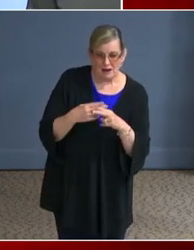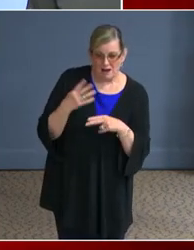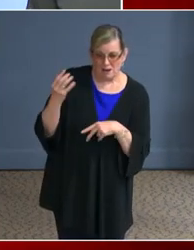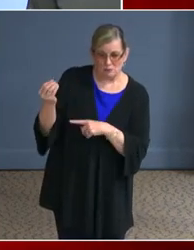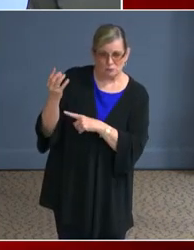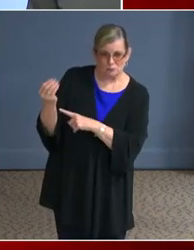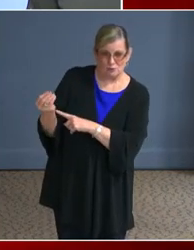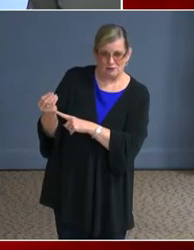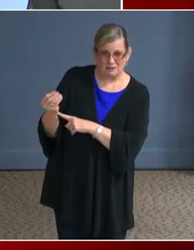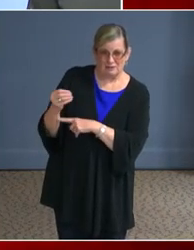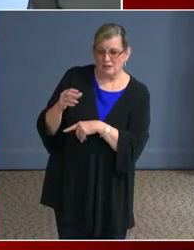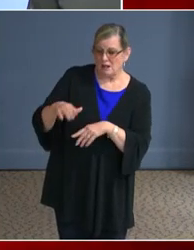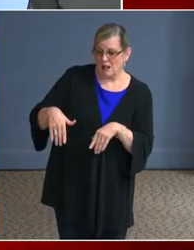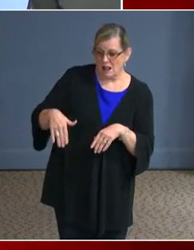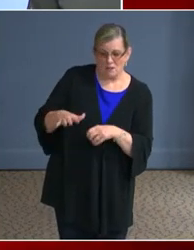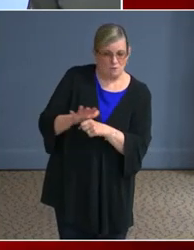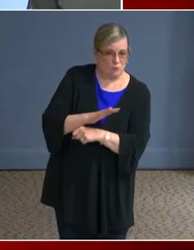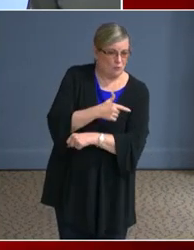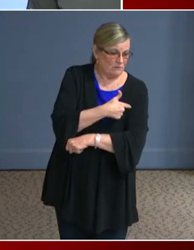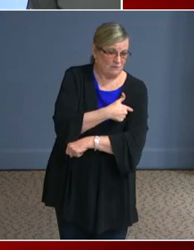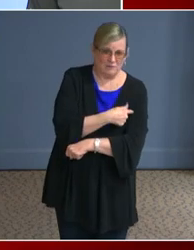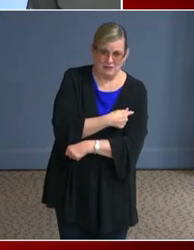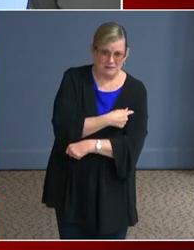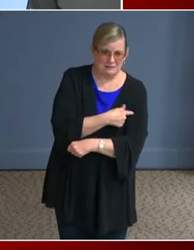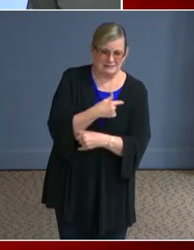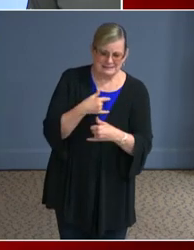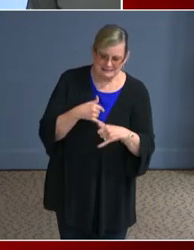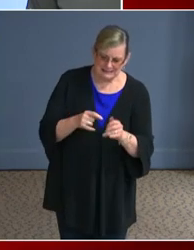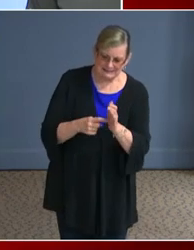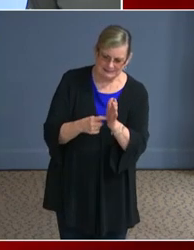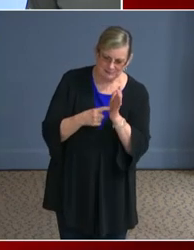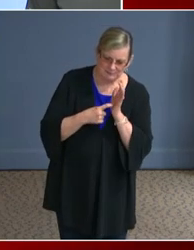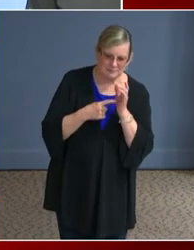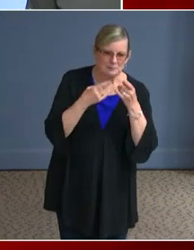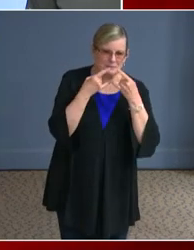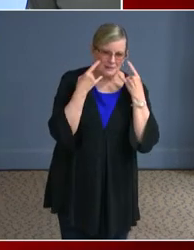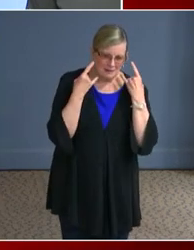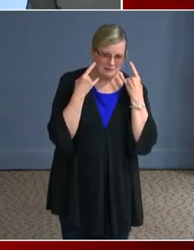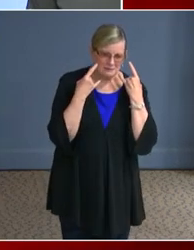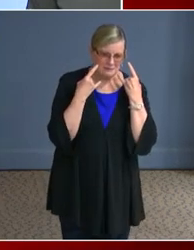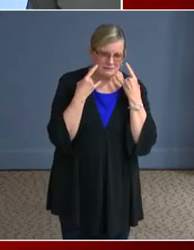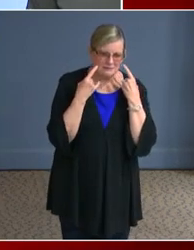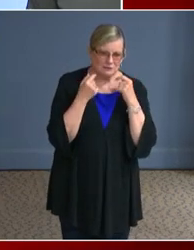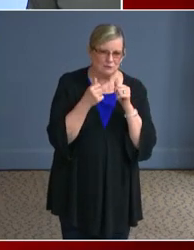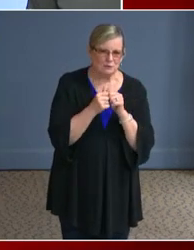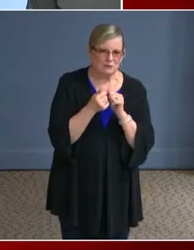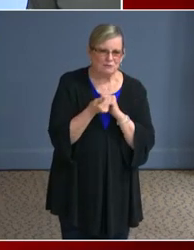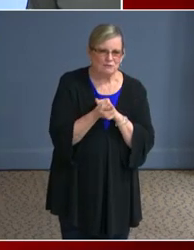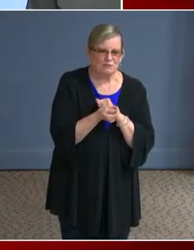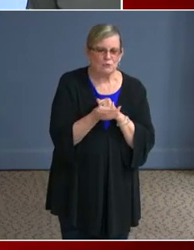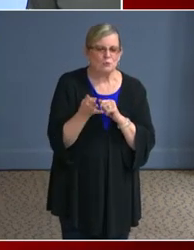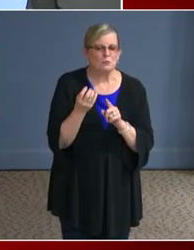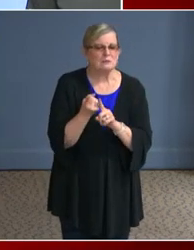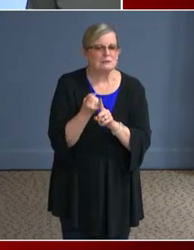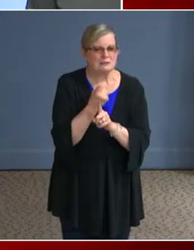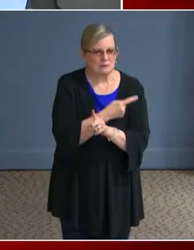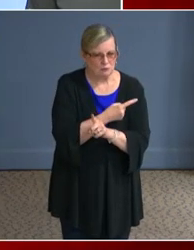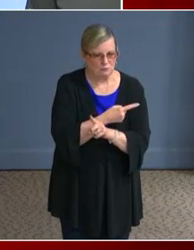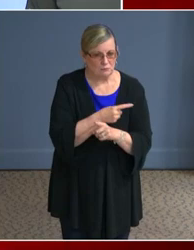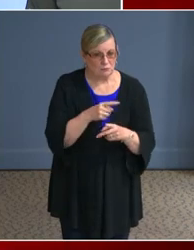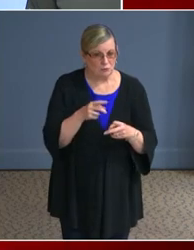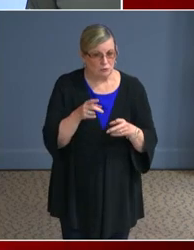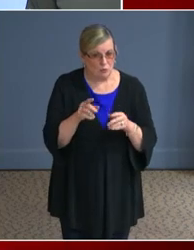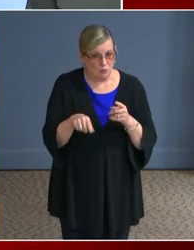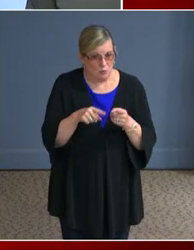are not fully vaccinated, should still wear a mask outdoors with very few exceptions, 2 exceptions, when you're at a small